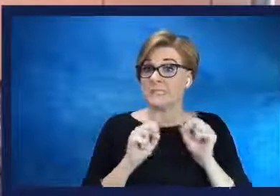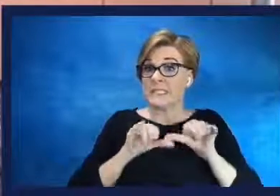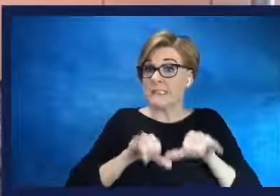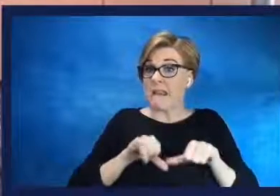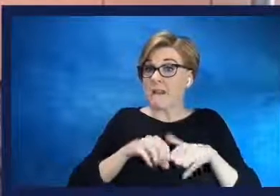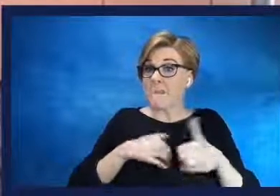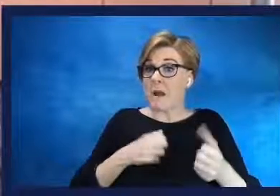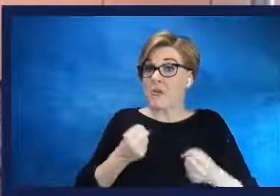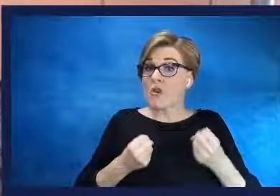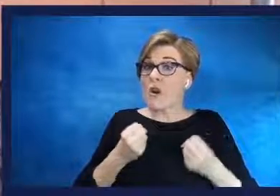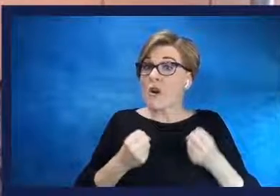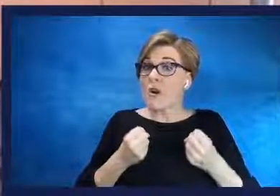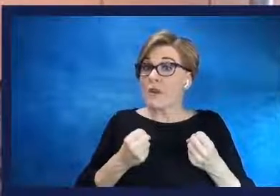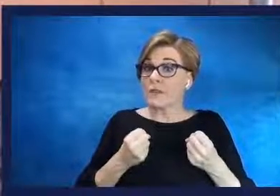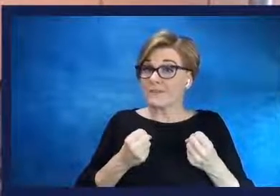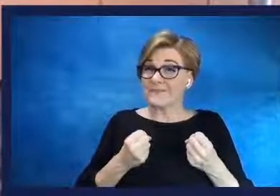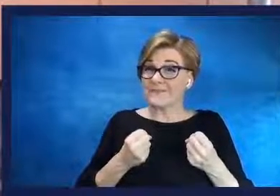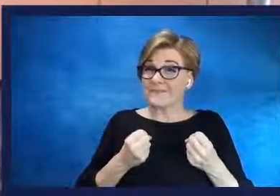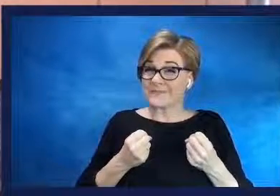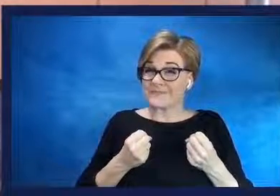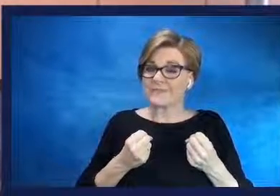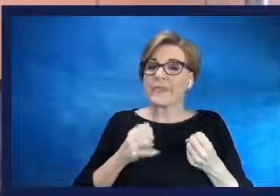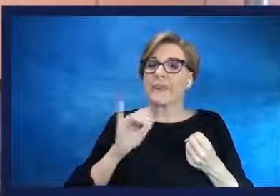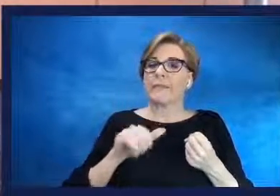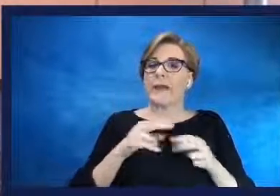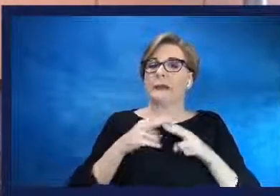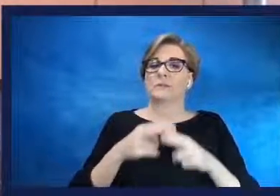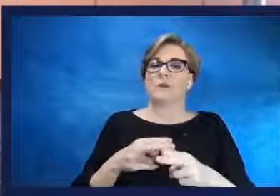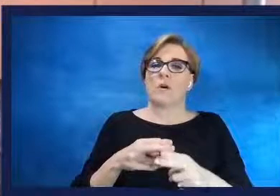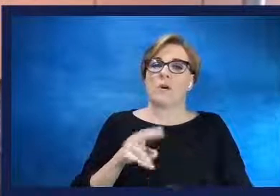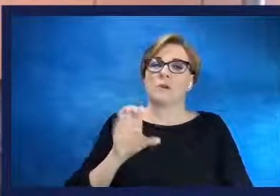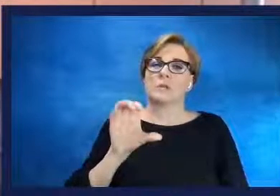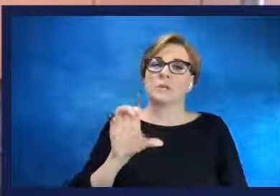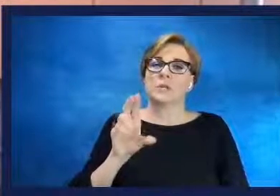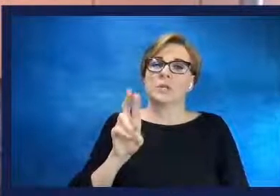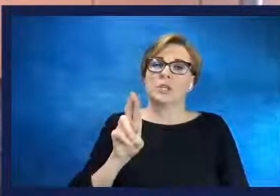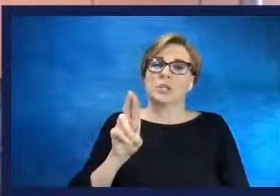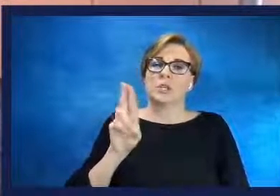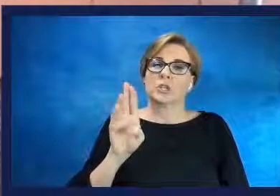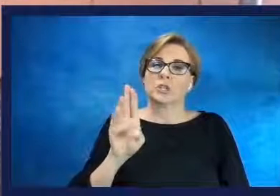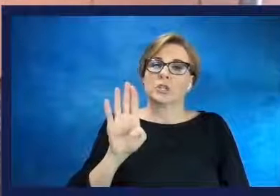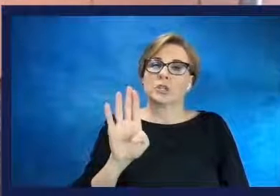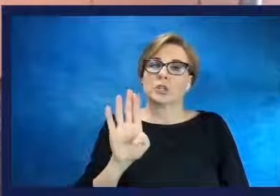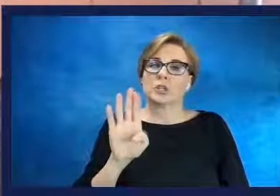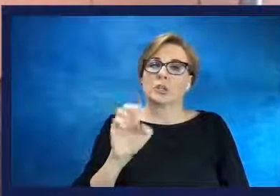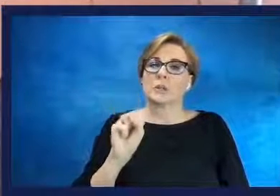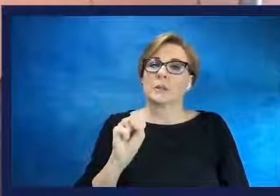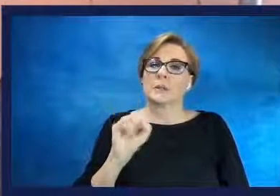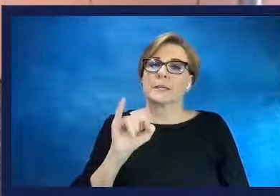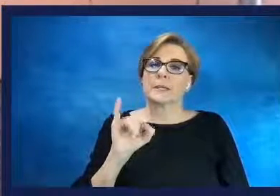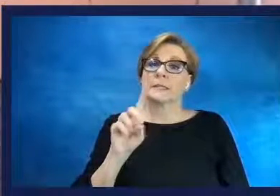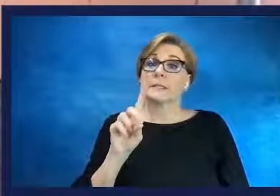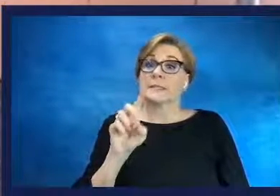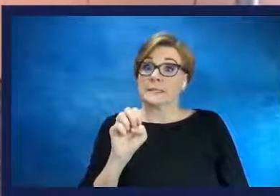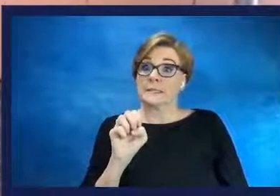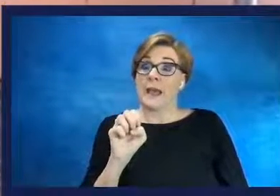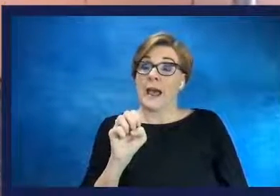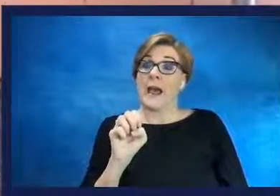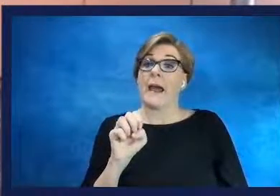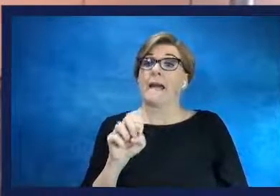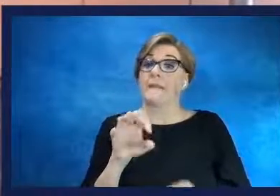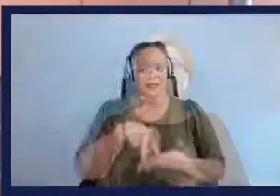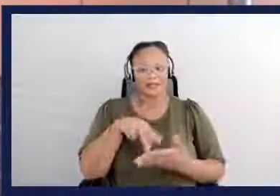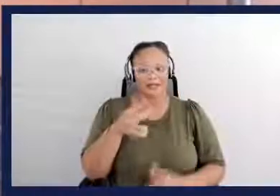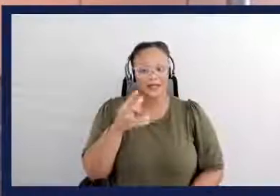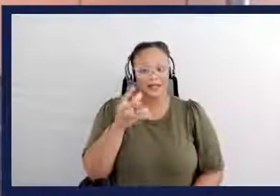that we call curbside voting. I'm actually standing outside the voting location next to one of our curbside voting